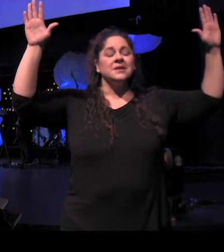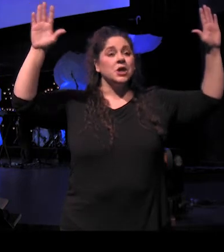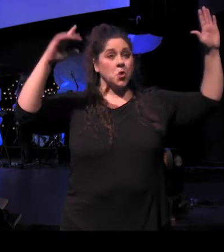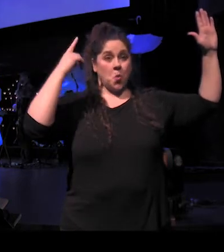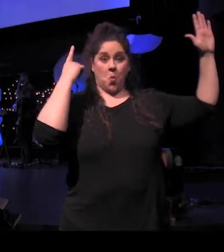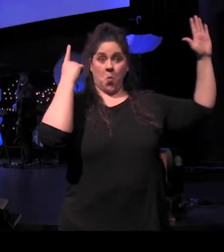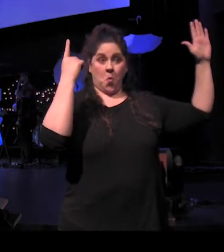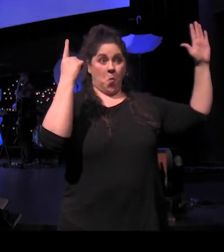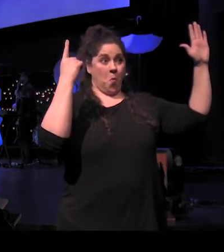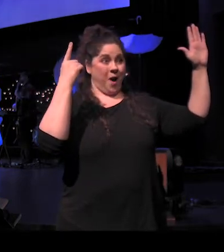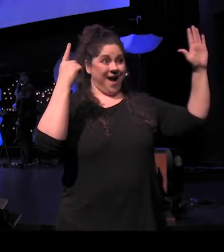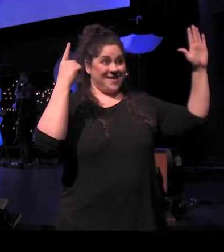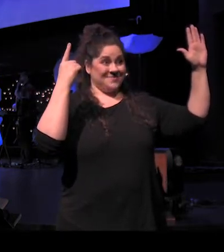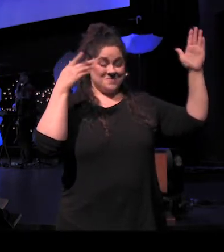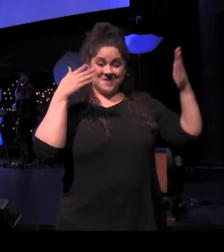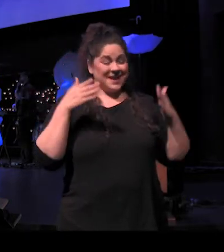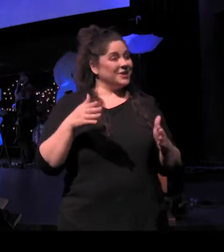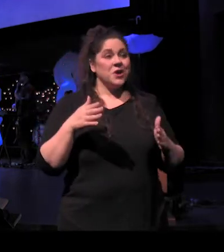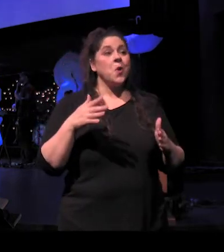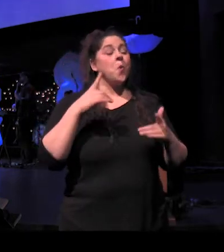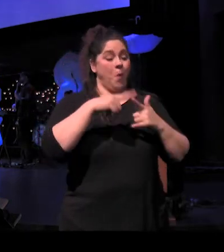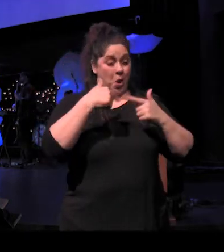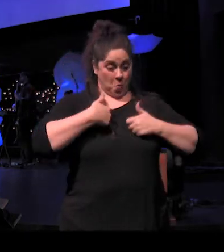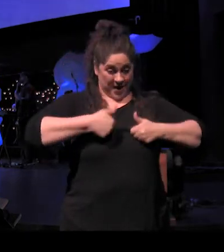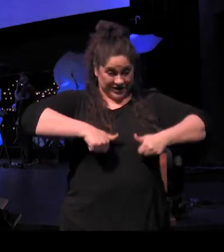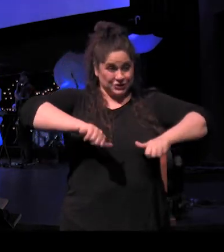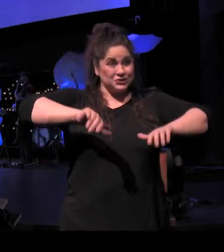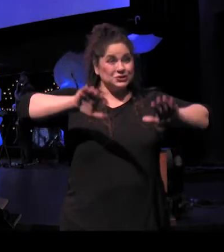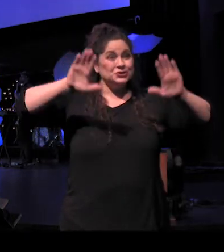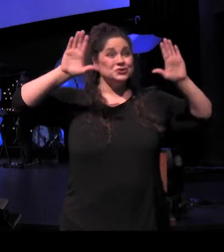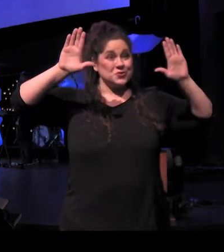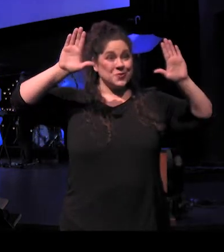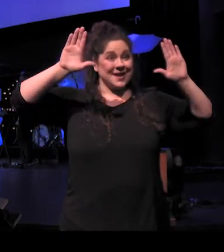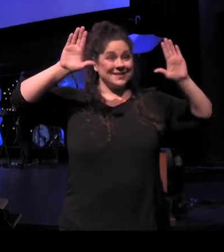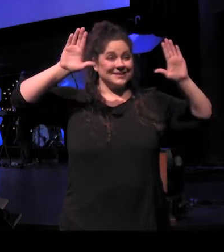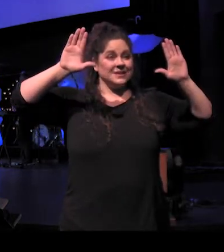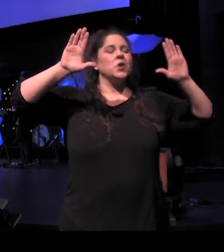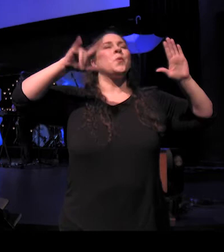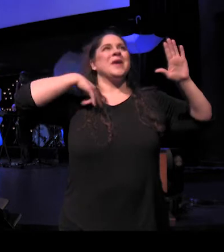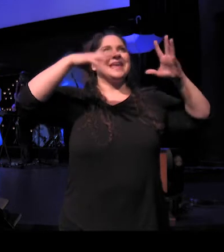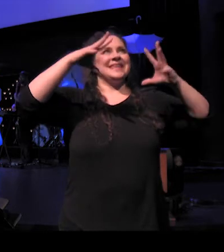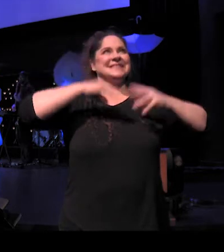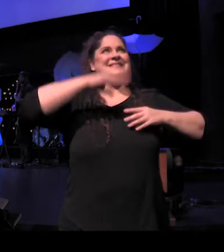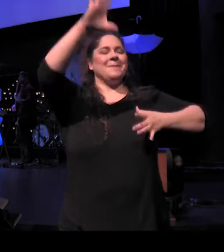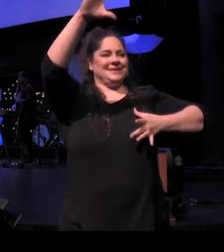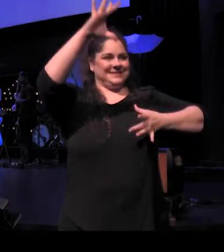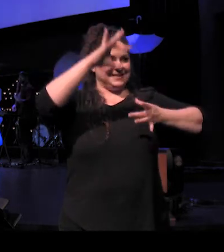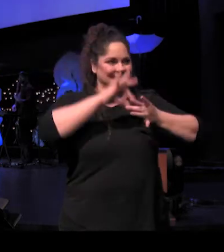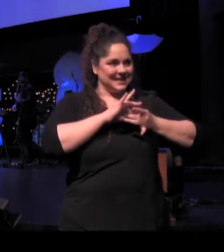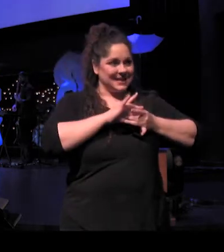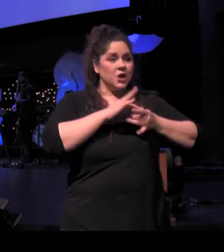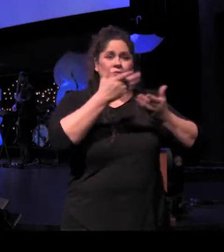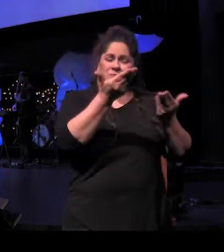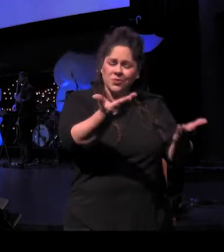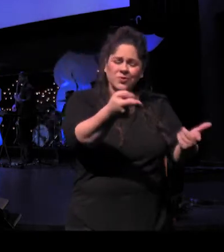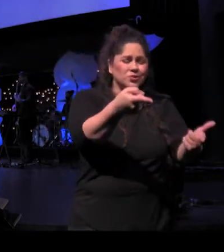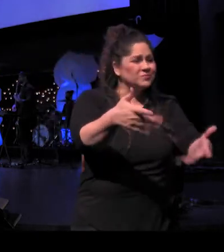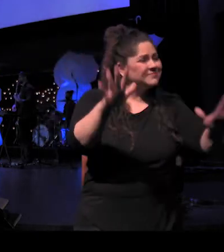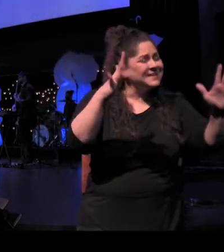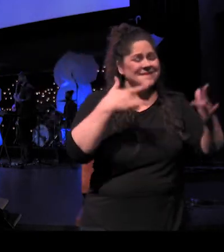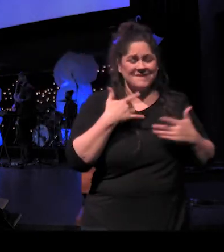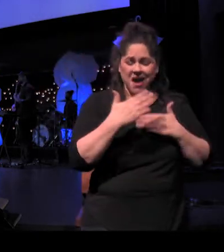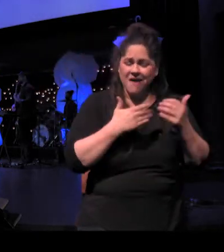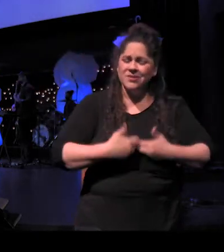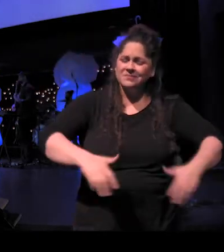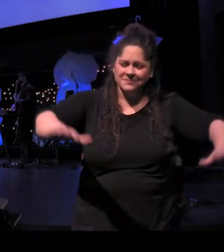one-way situation. When we let go, we receive what He's got. Take a minute, close your eyes, lift your hands, whatever you gotta